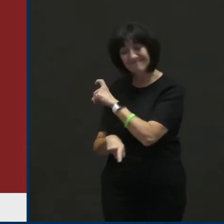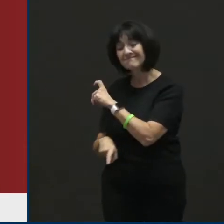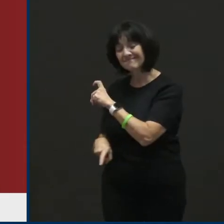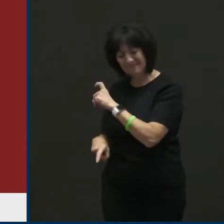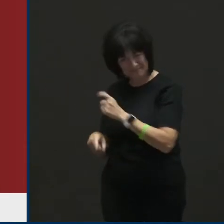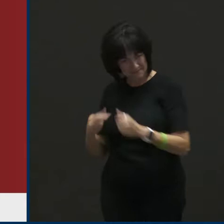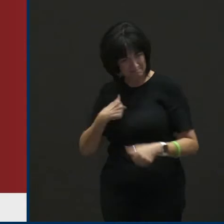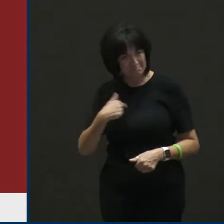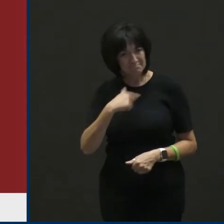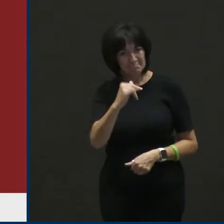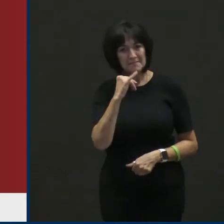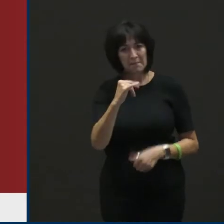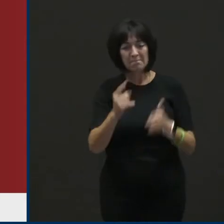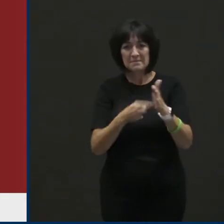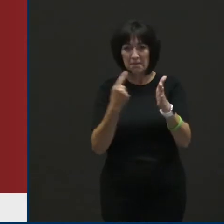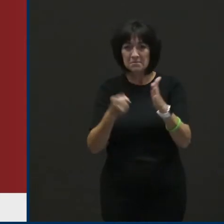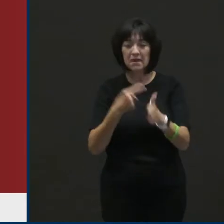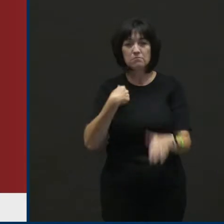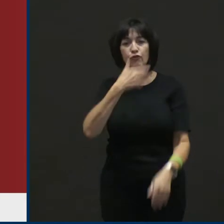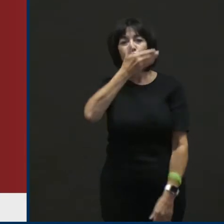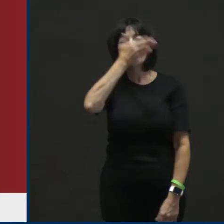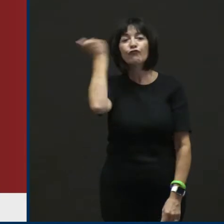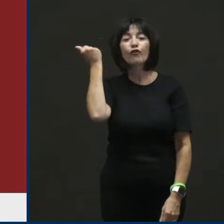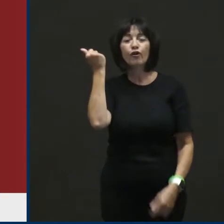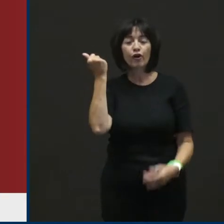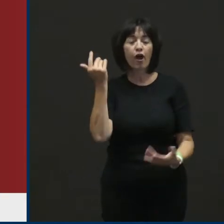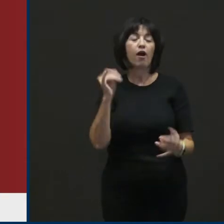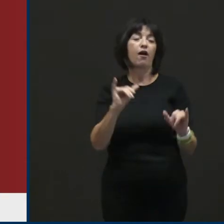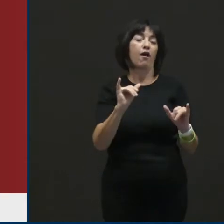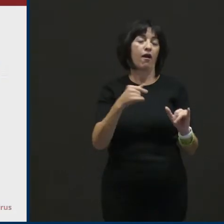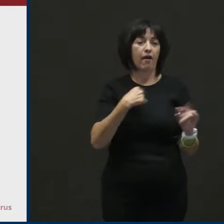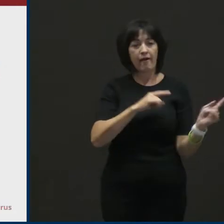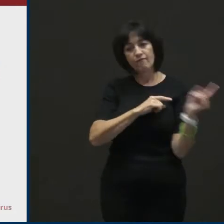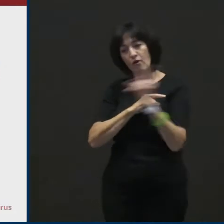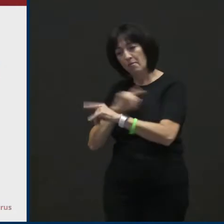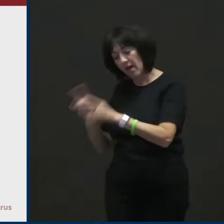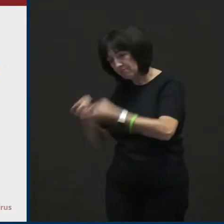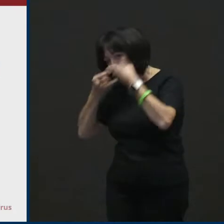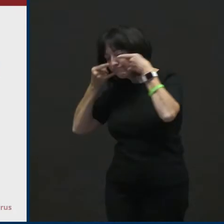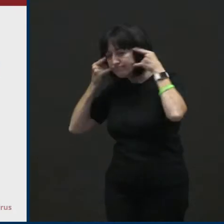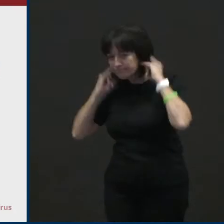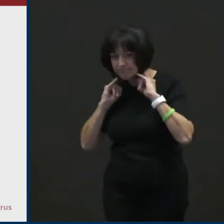gaps as well. So with those thank yous, let's go to